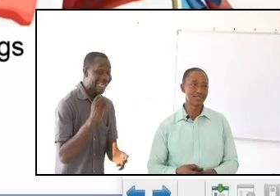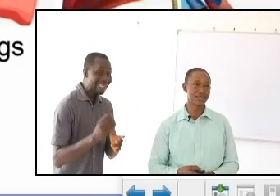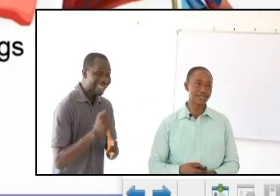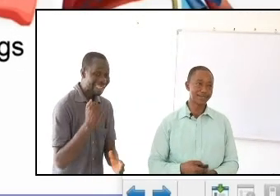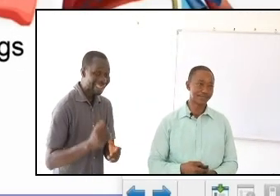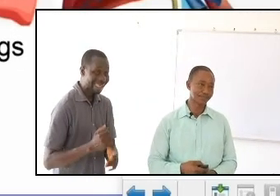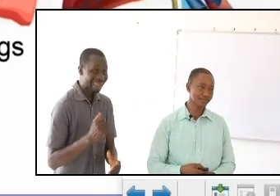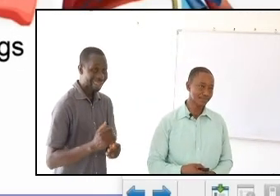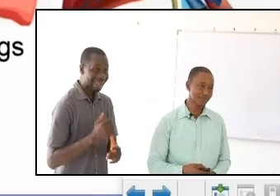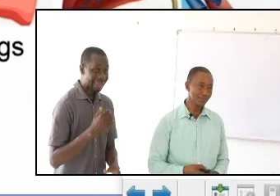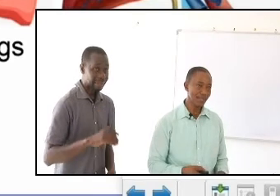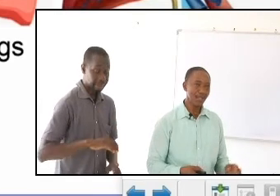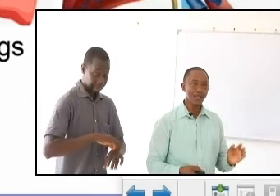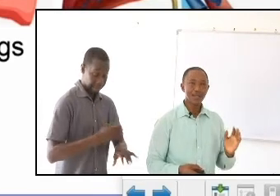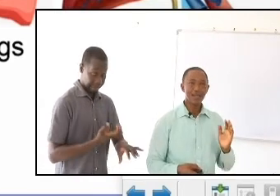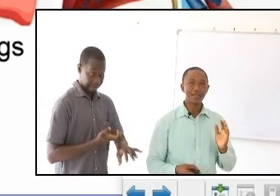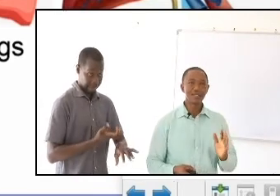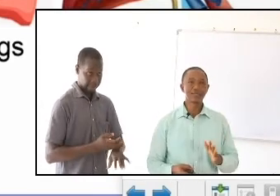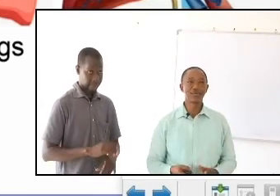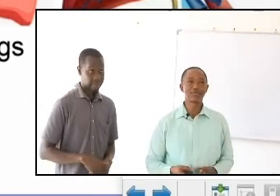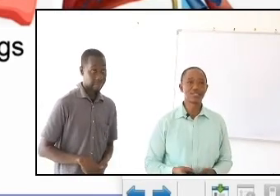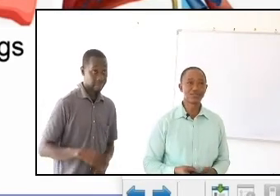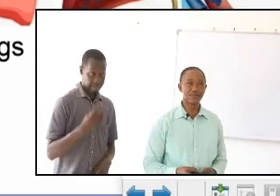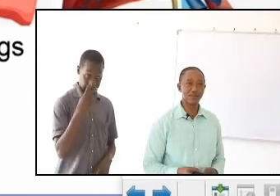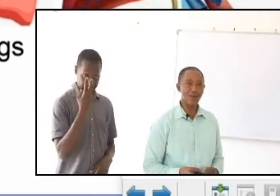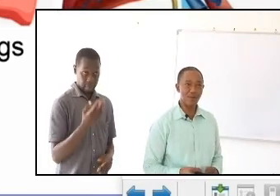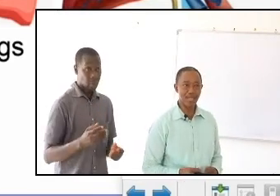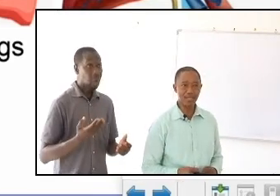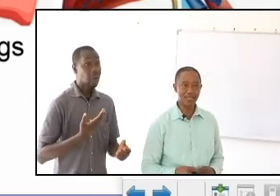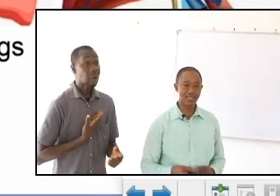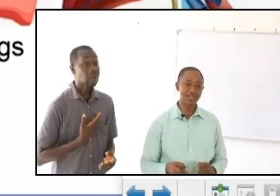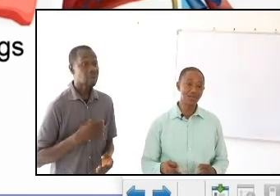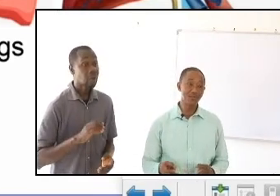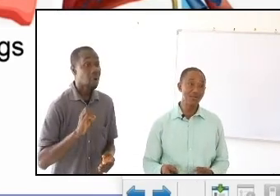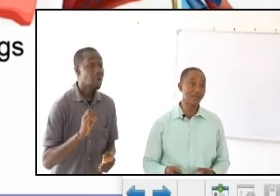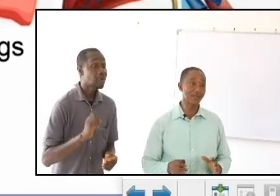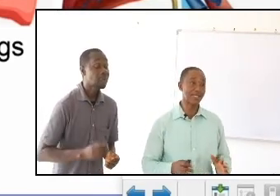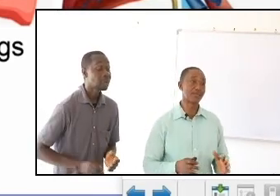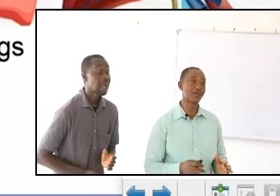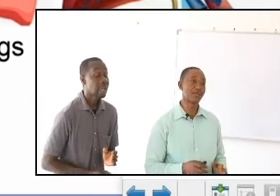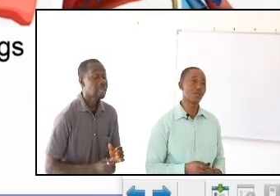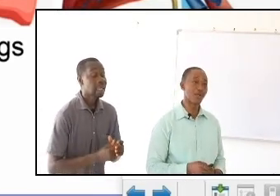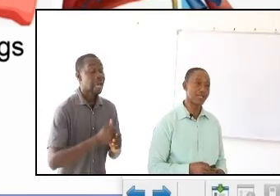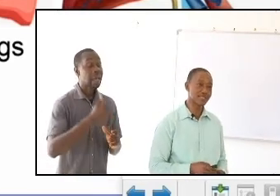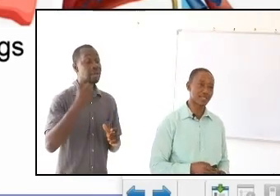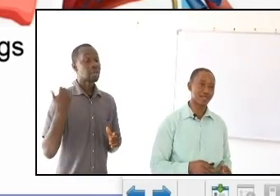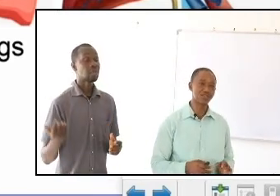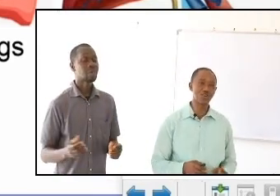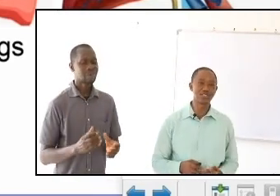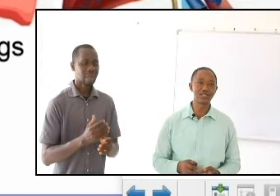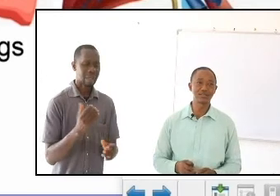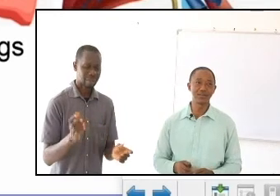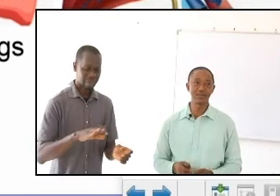excretory system. This consists of the organs that remove metabolic wastes and toxins from the